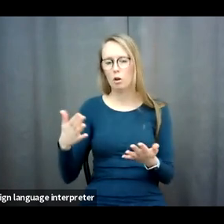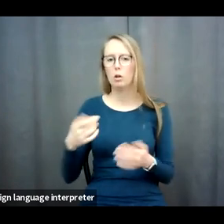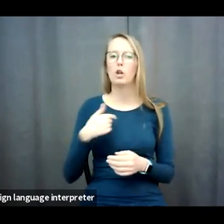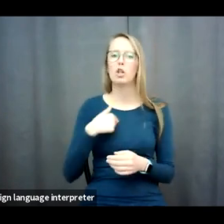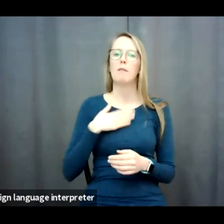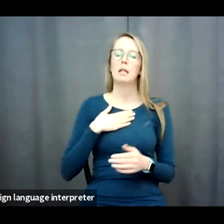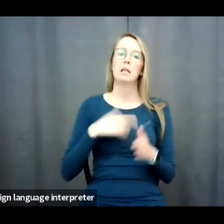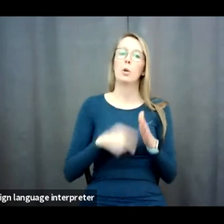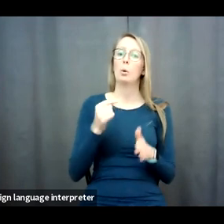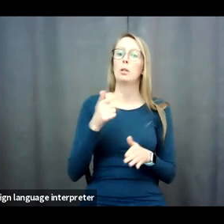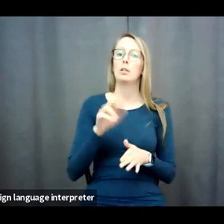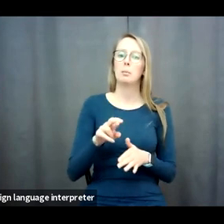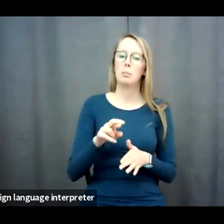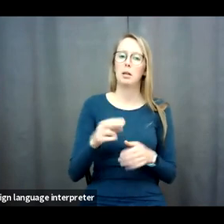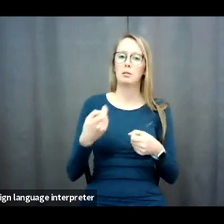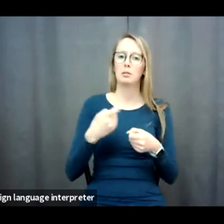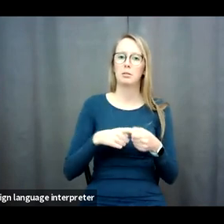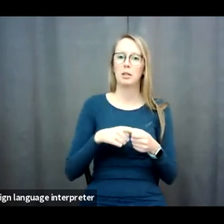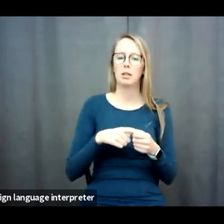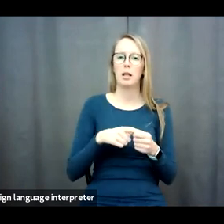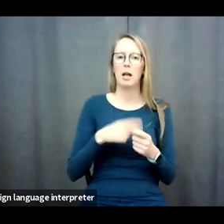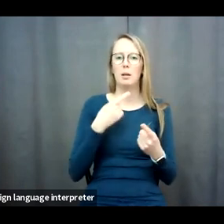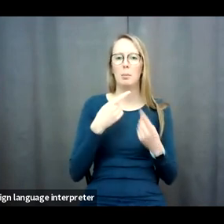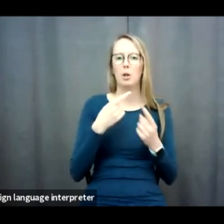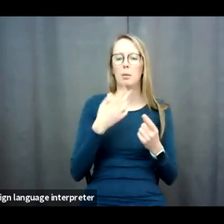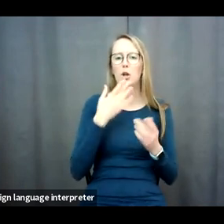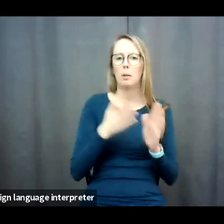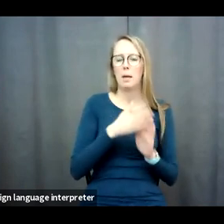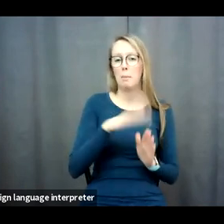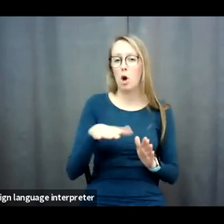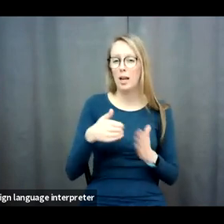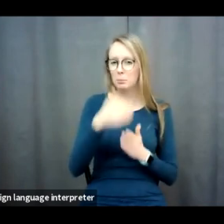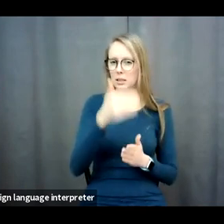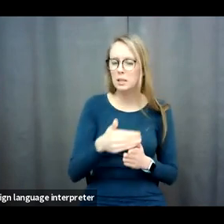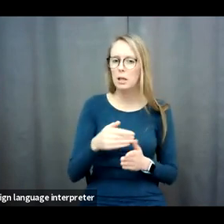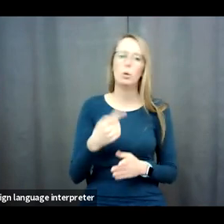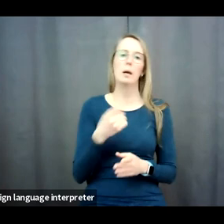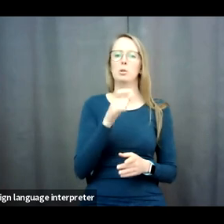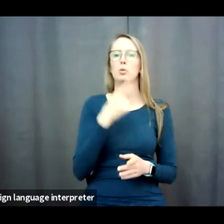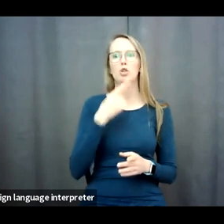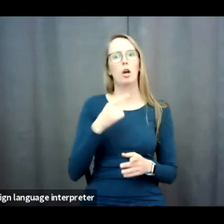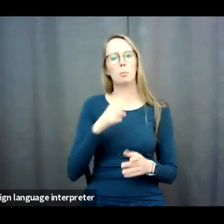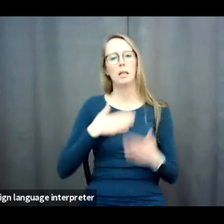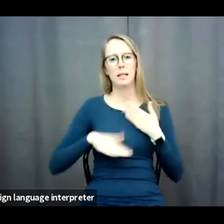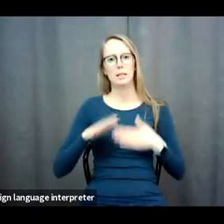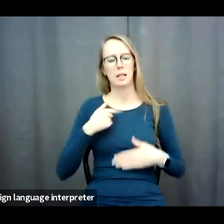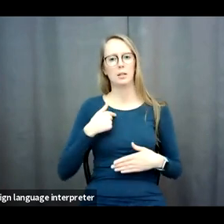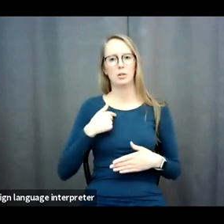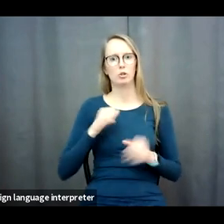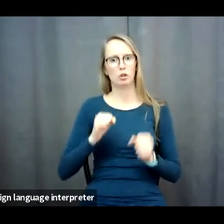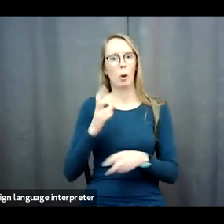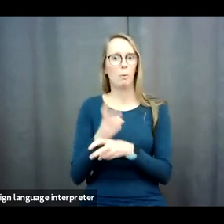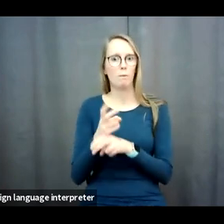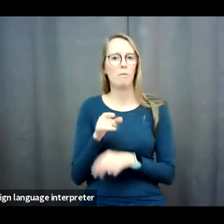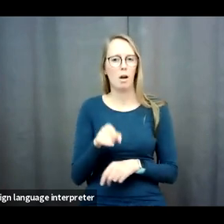to mention, for example, about the Snacka med barn website. One participant said, very interesting. I will definitely try it out.